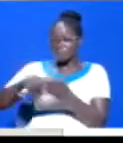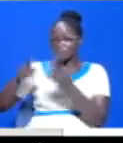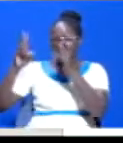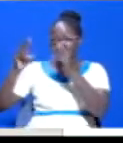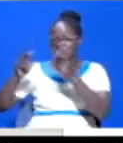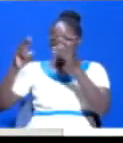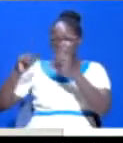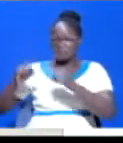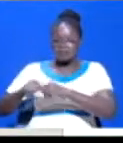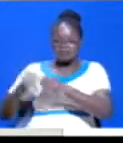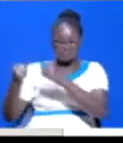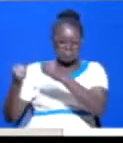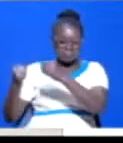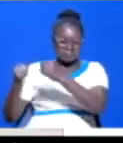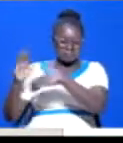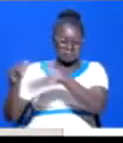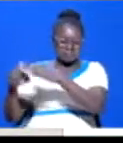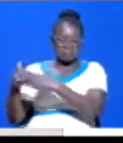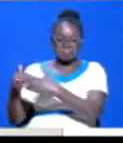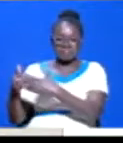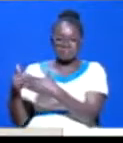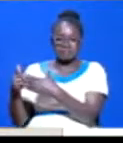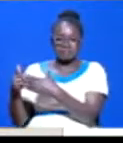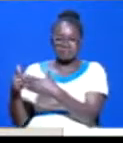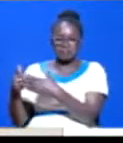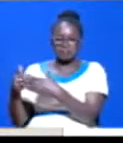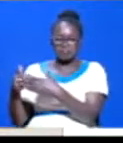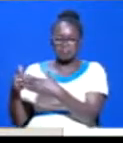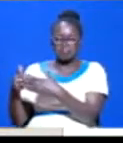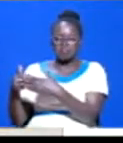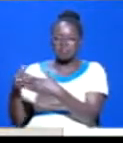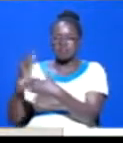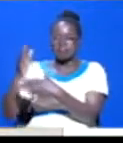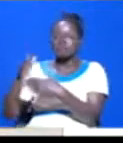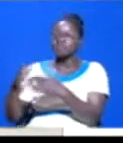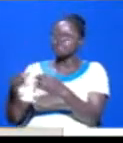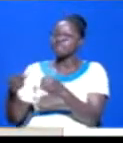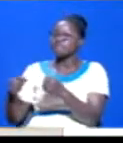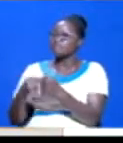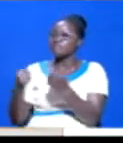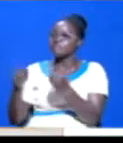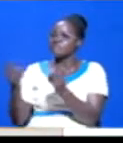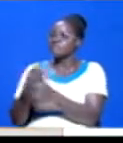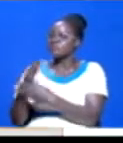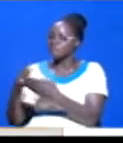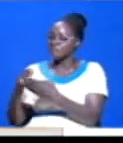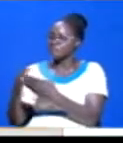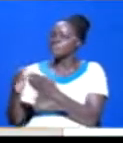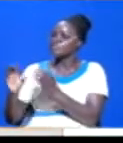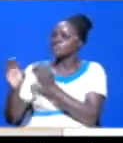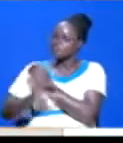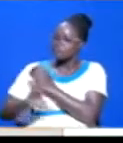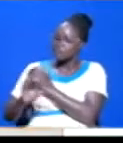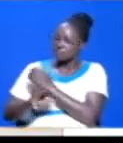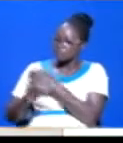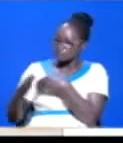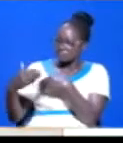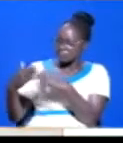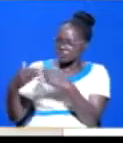happening or are said to want to happen in different parts of the country now that we are getting closer to the